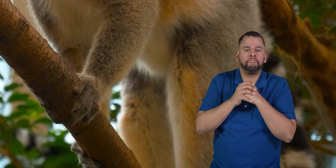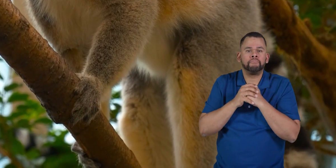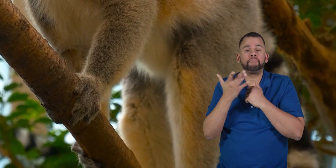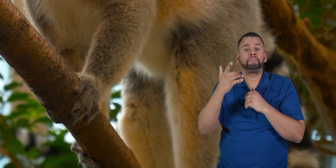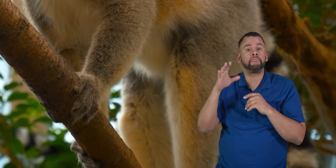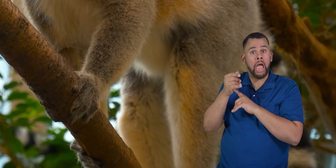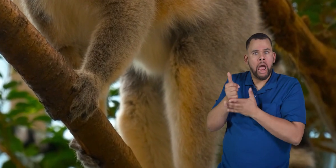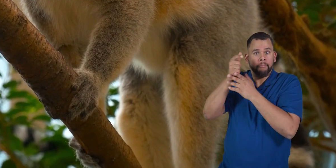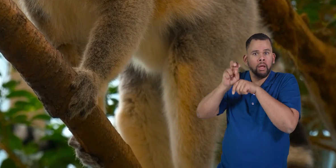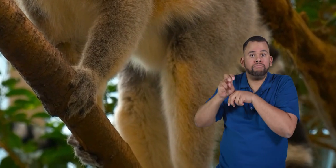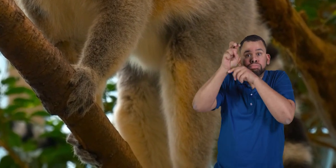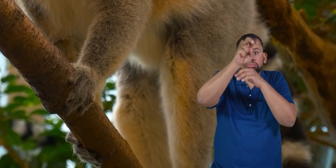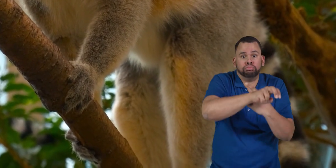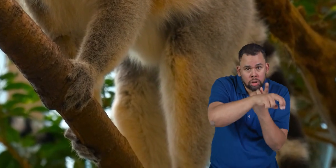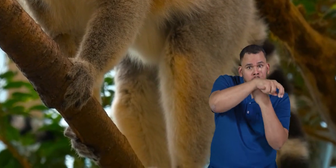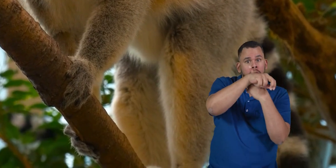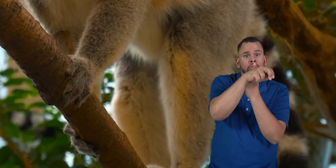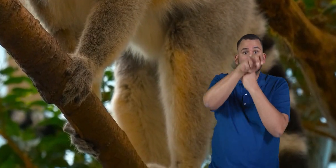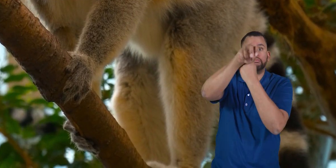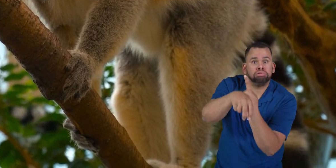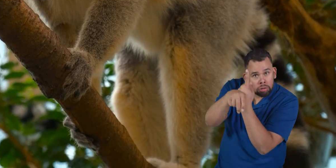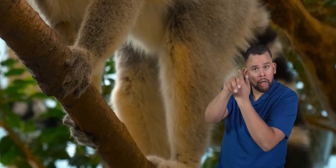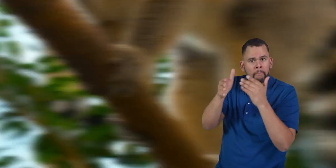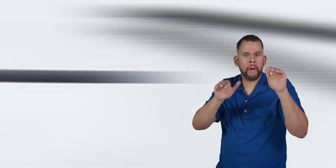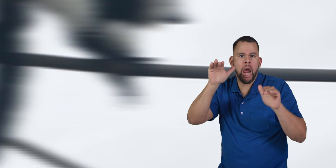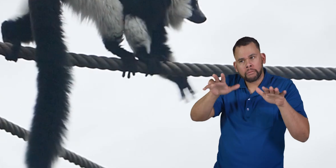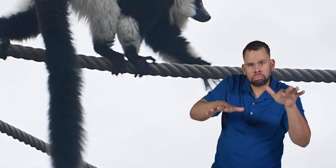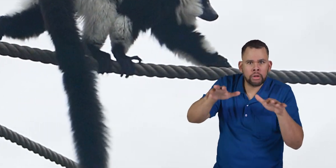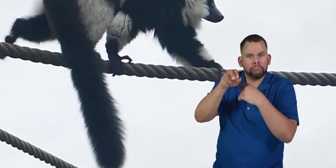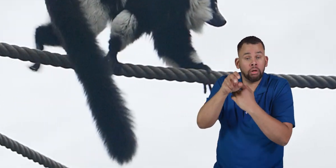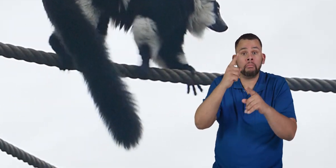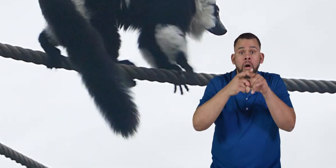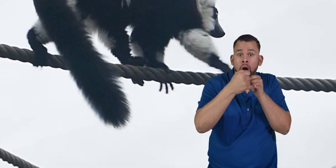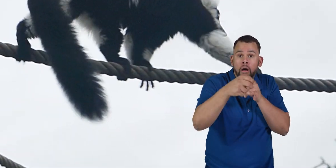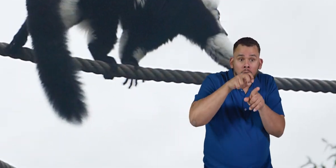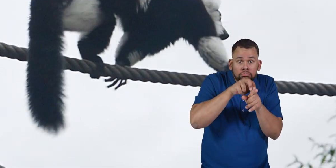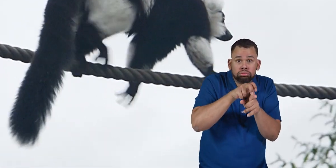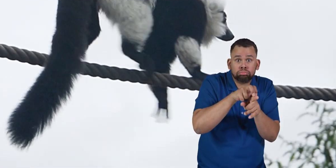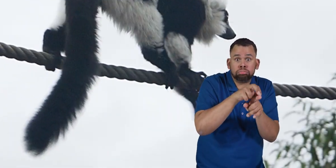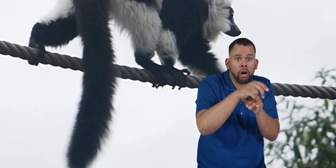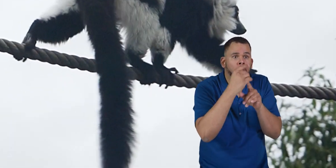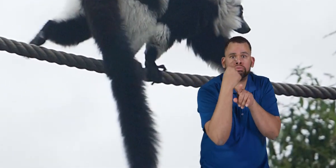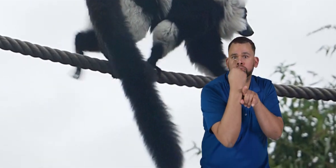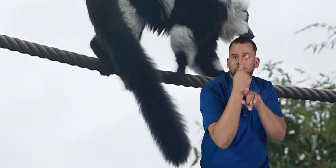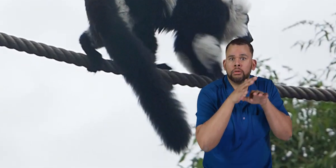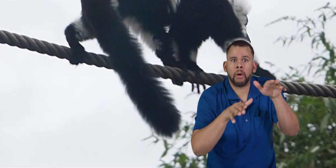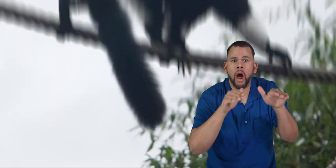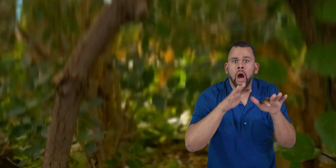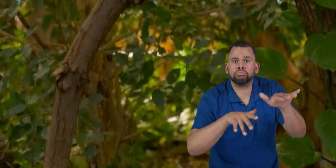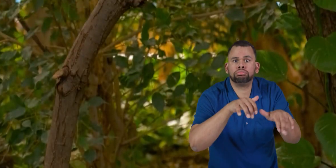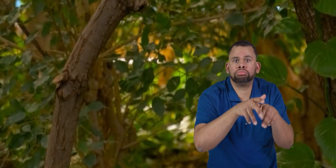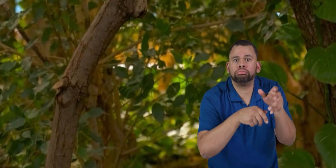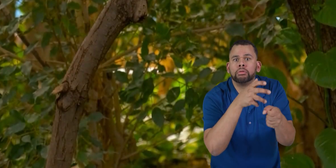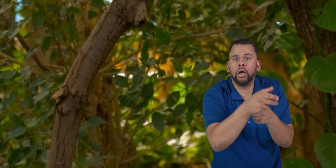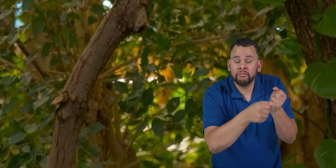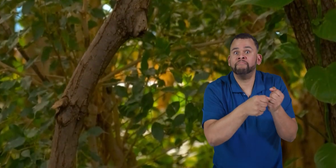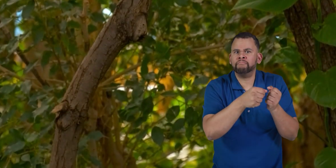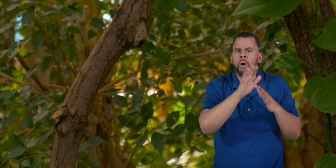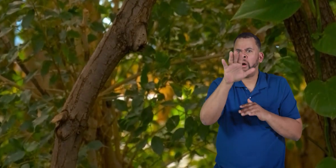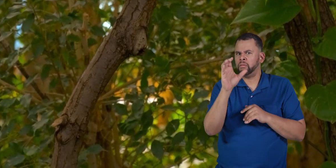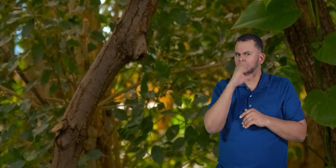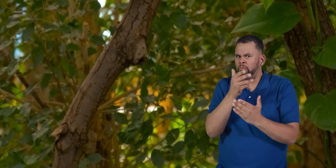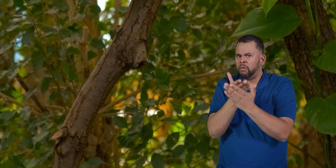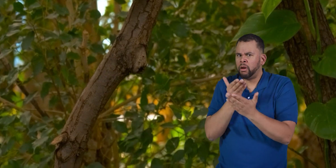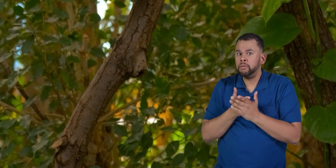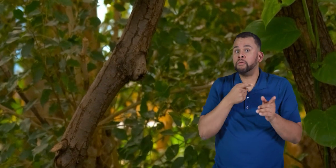tails help them balance when they leap from tree to tree in the forest lemurs are like the tightrope walkers of the woods here's a strange